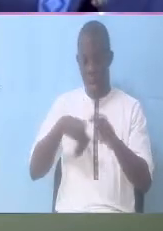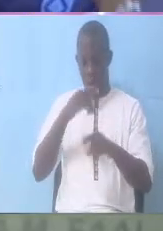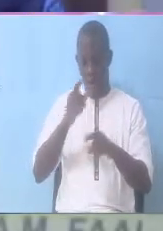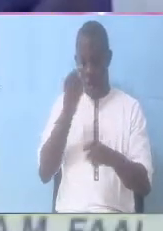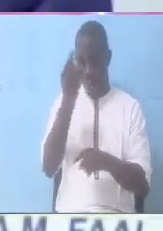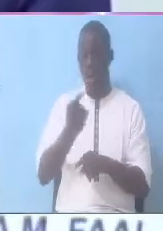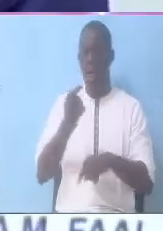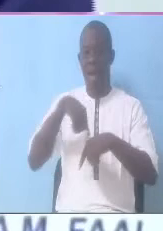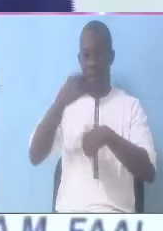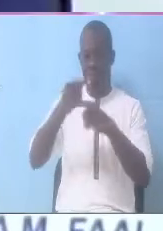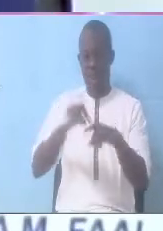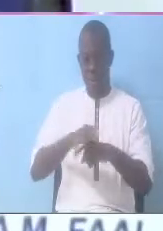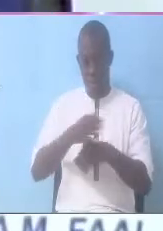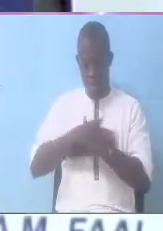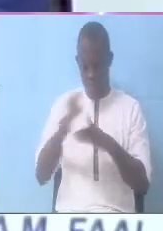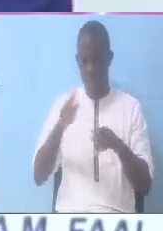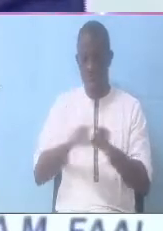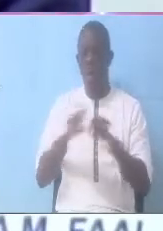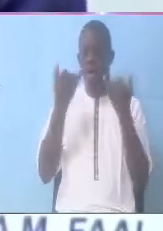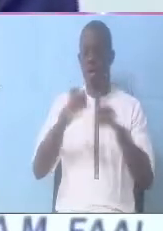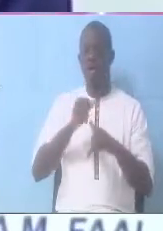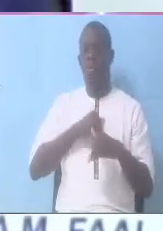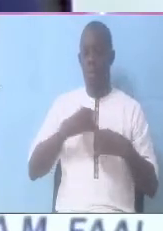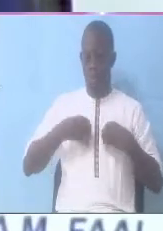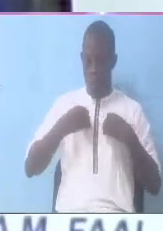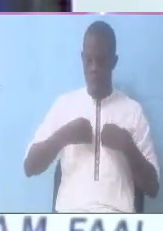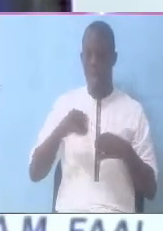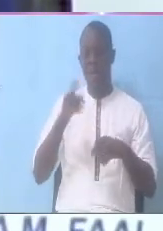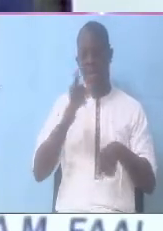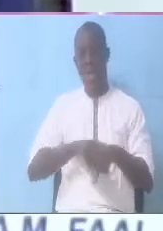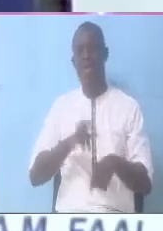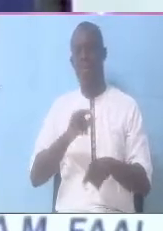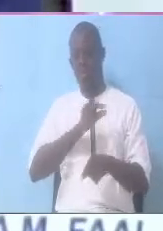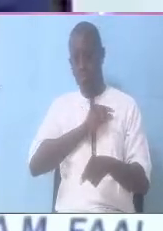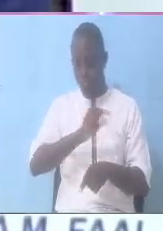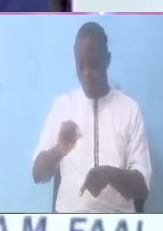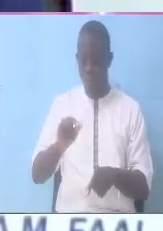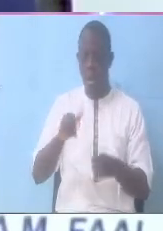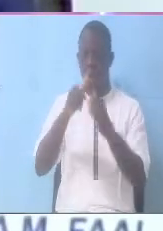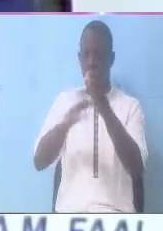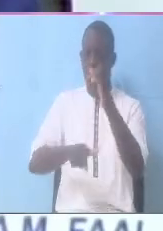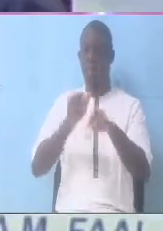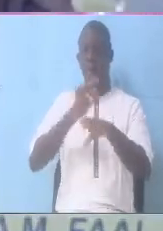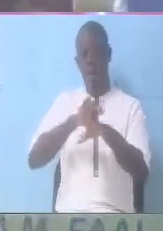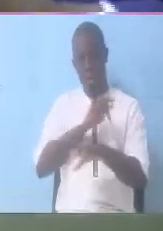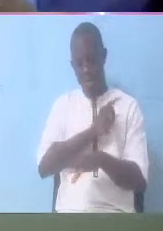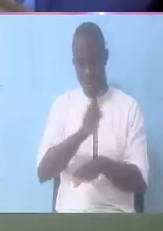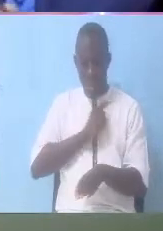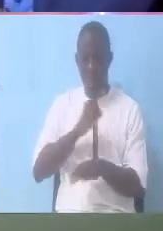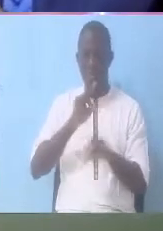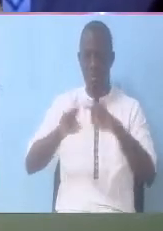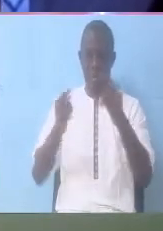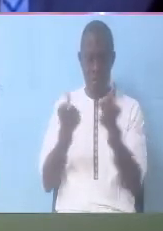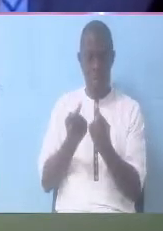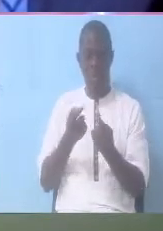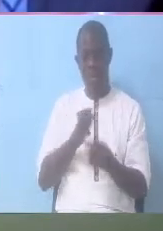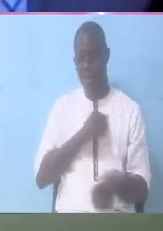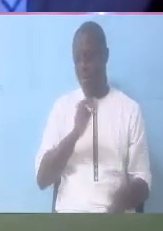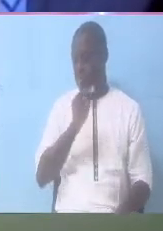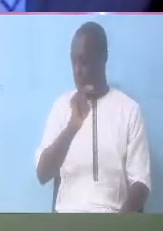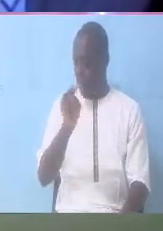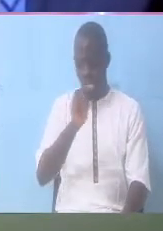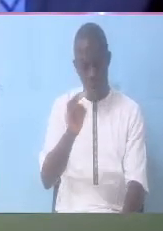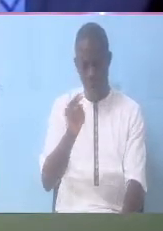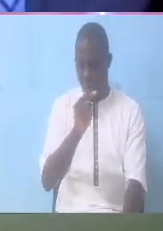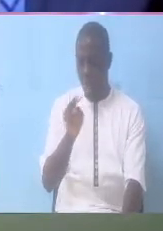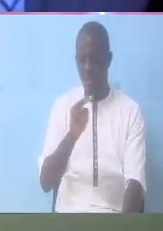would lose their clothing, that is the time they No, would Mr. Fall. the time they would urinate on This council, with due respect, sir,